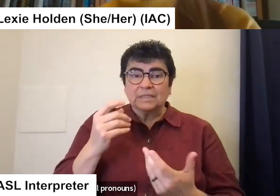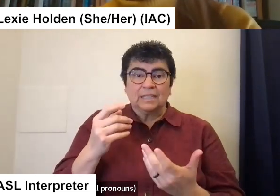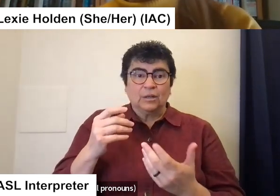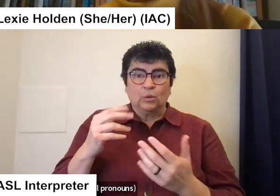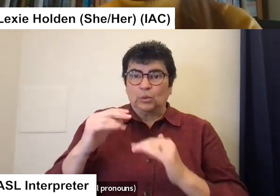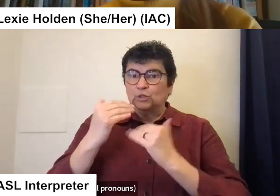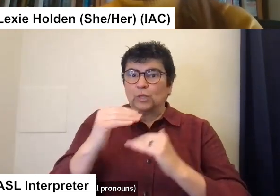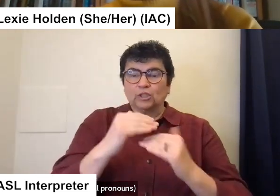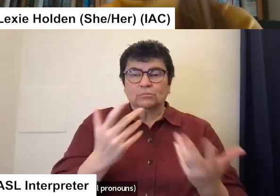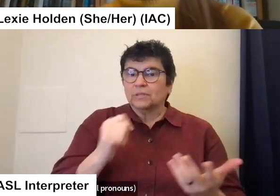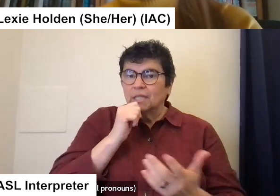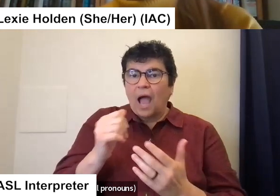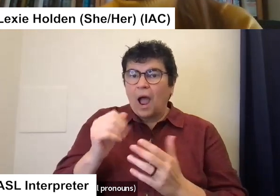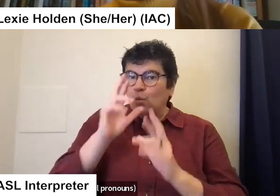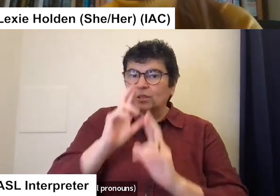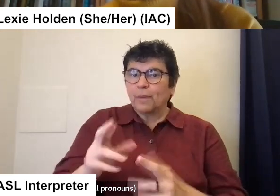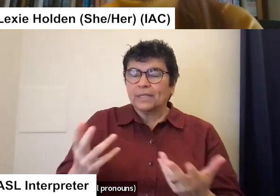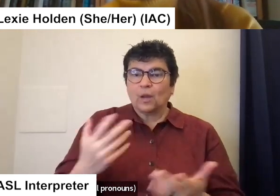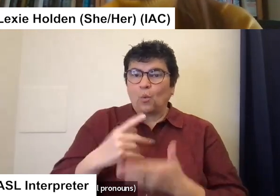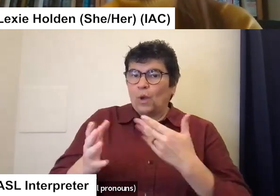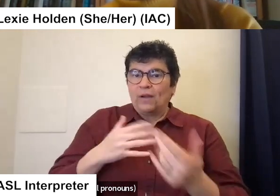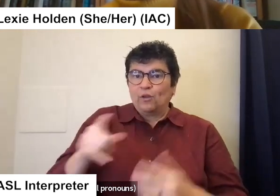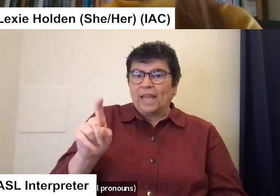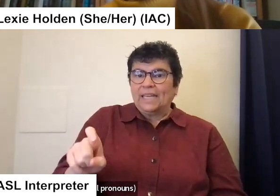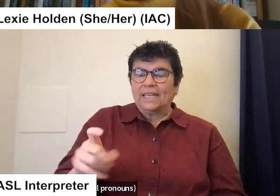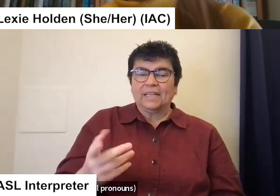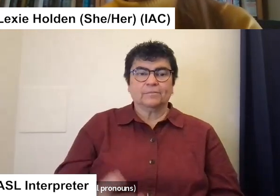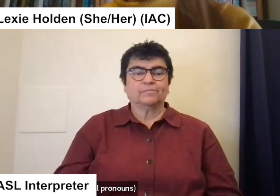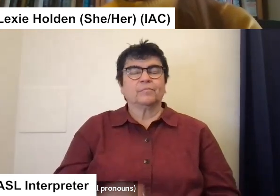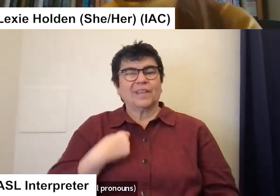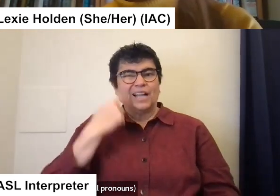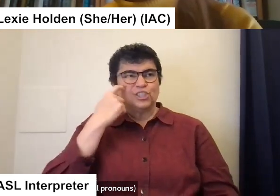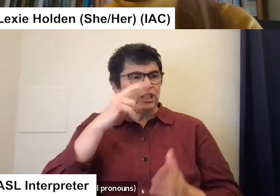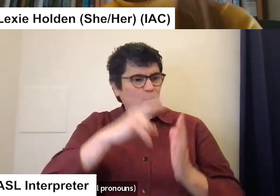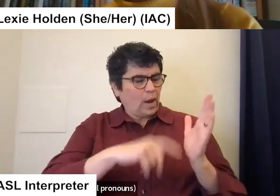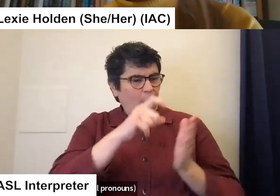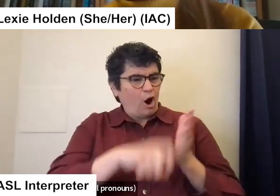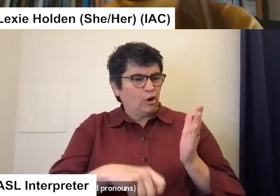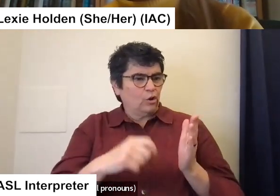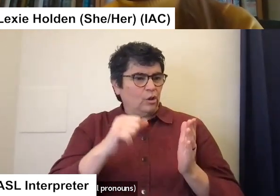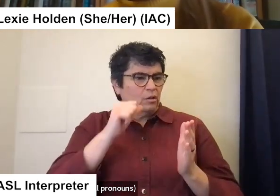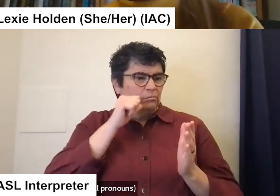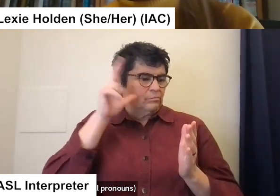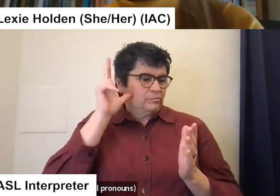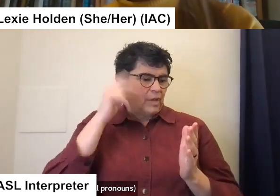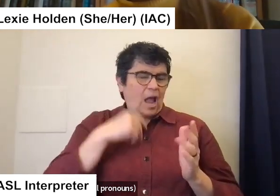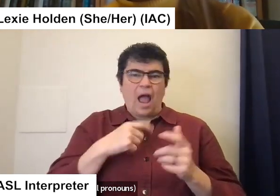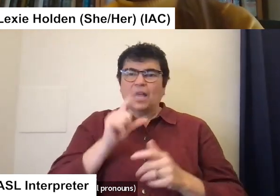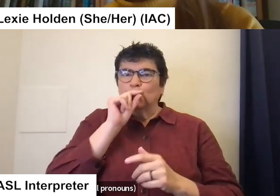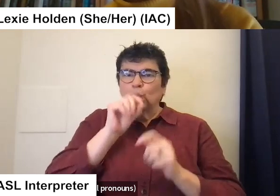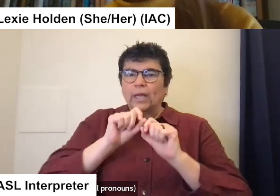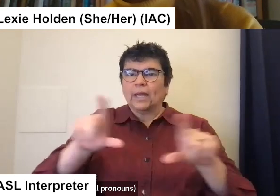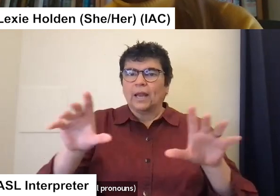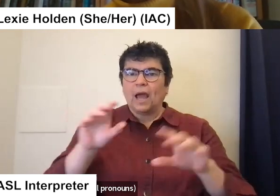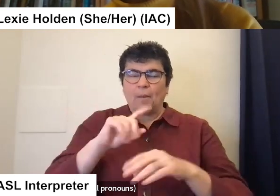respected. And I just read an article the other day, and I tweeted about